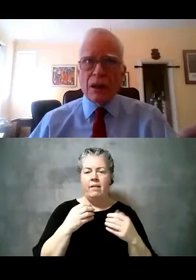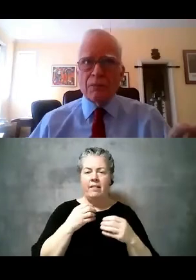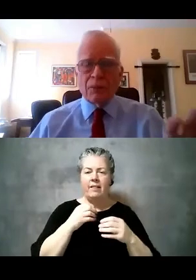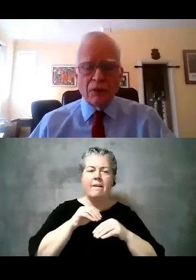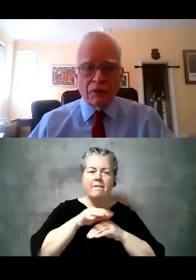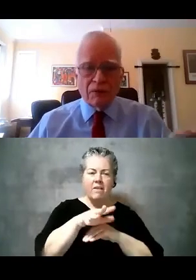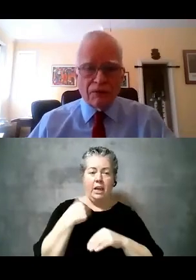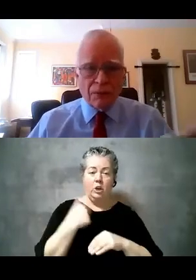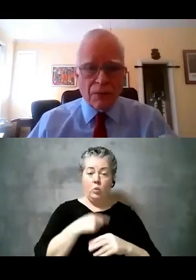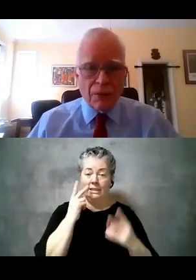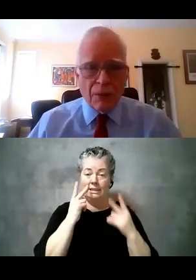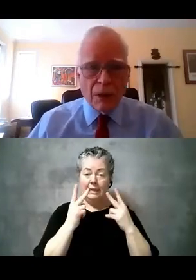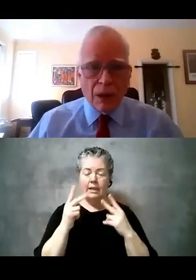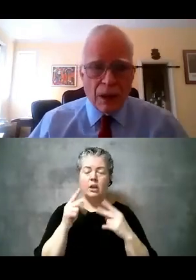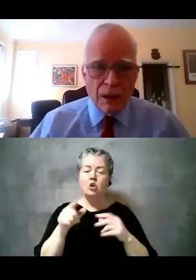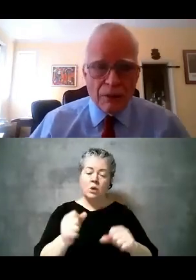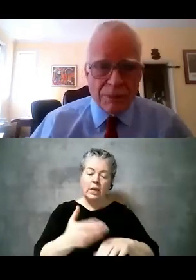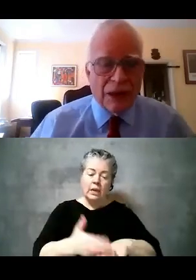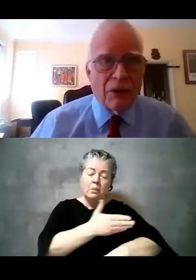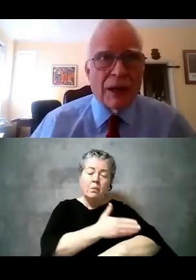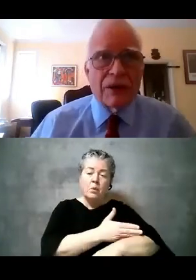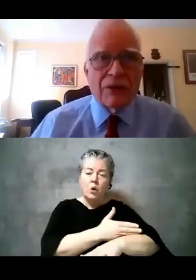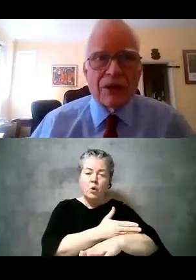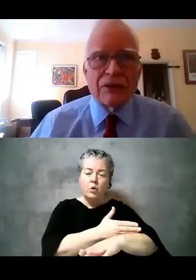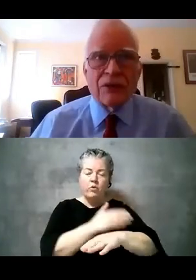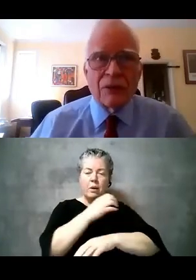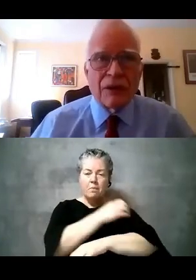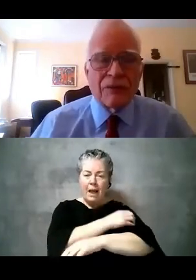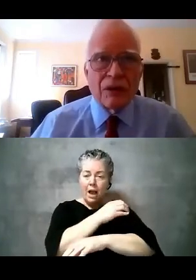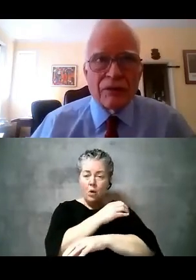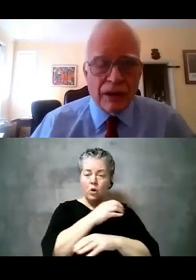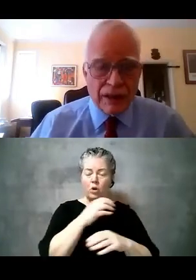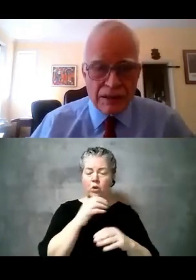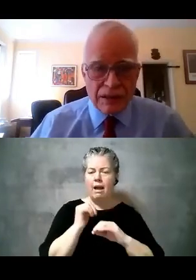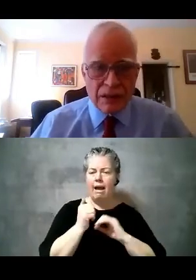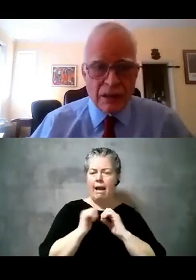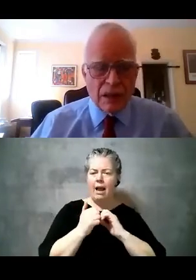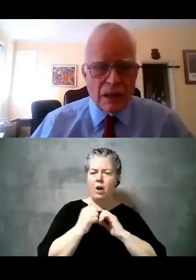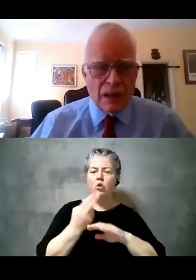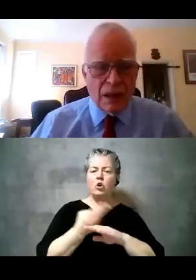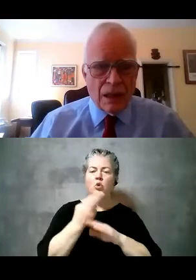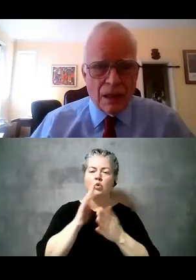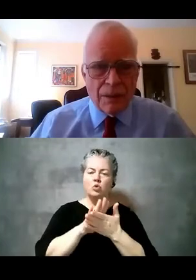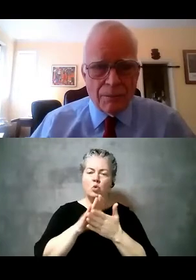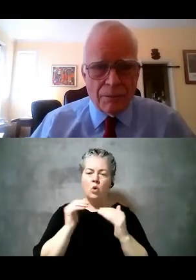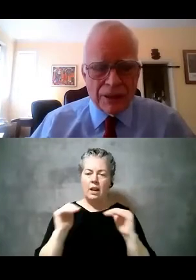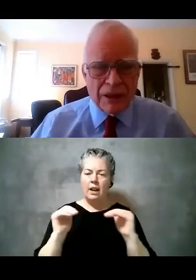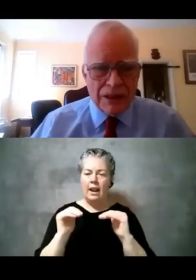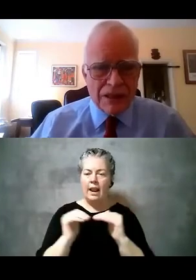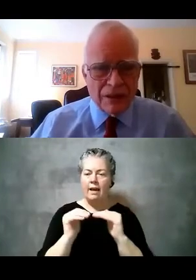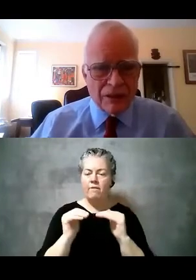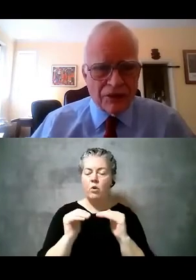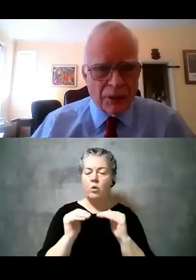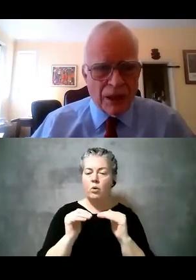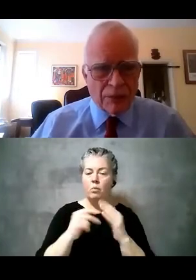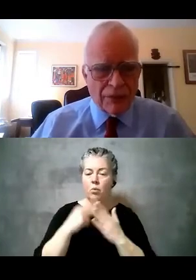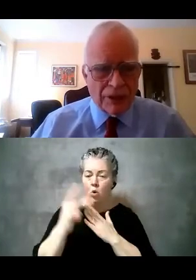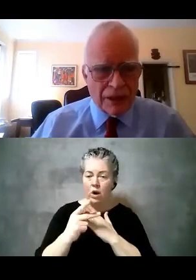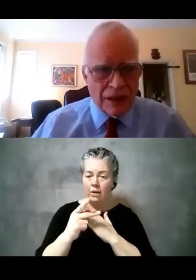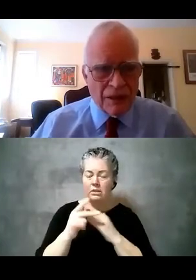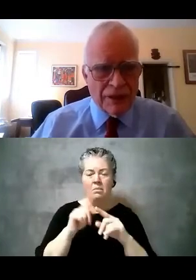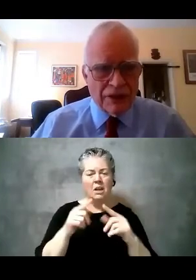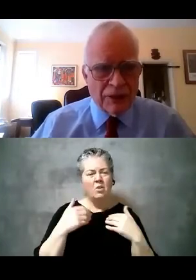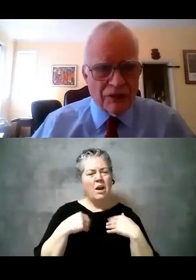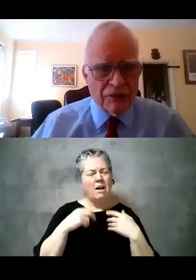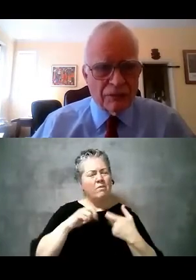can improve power by using school level covariates. But there is still this problem that